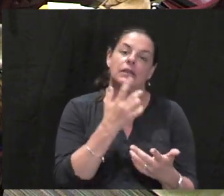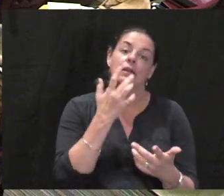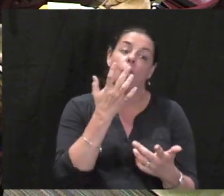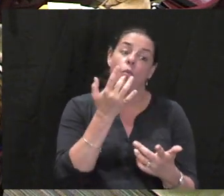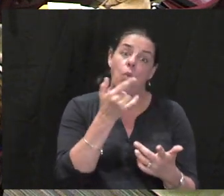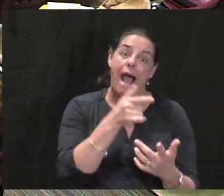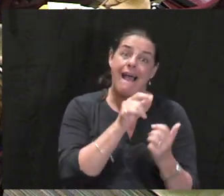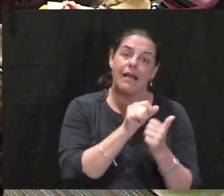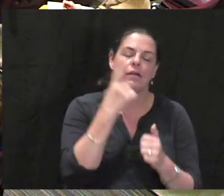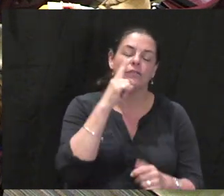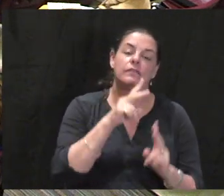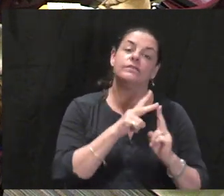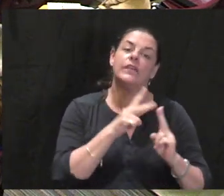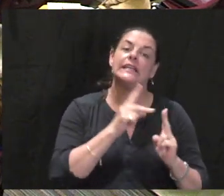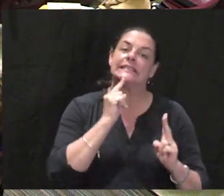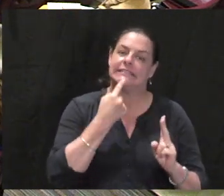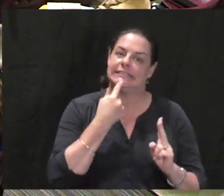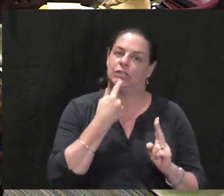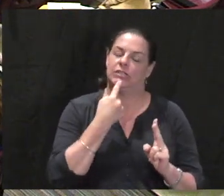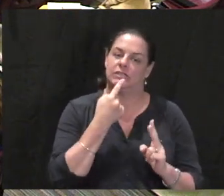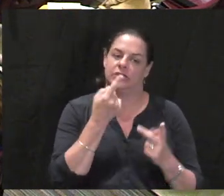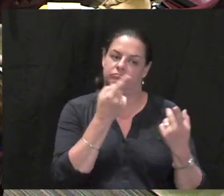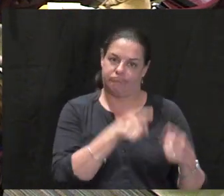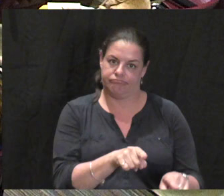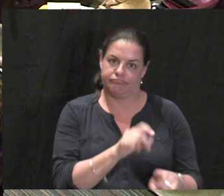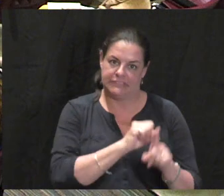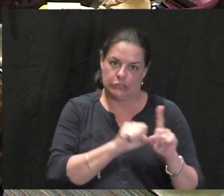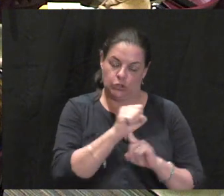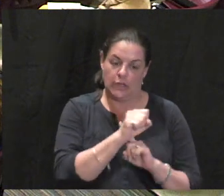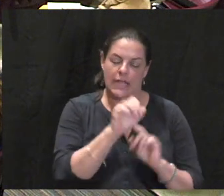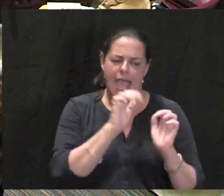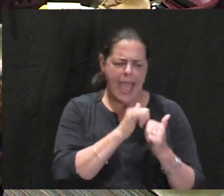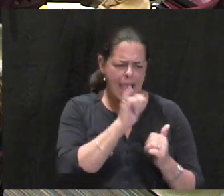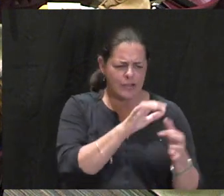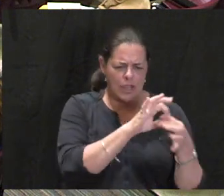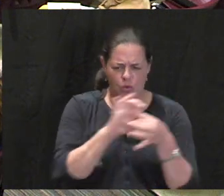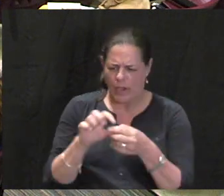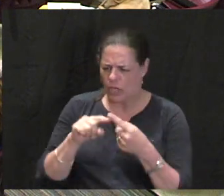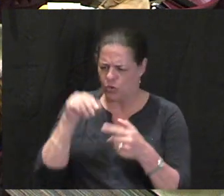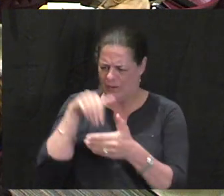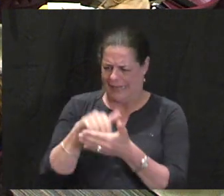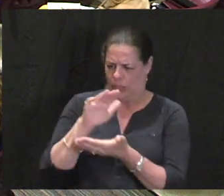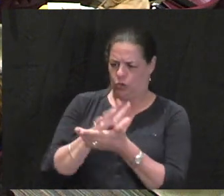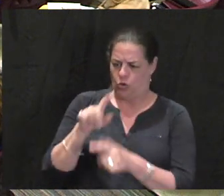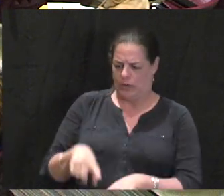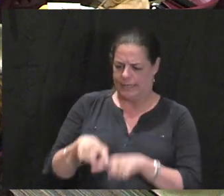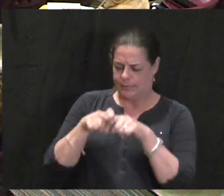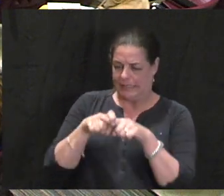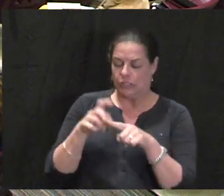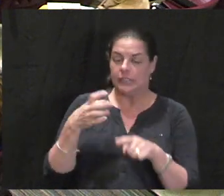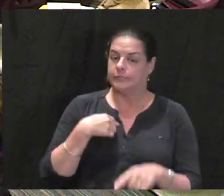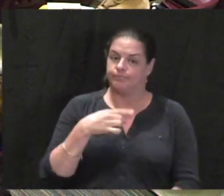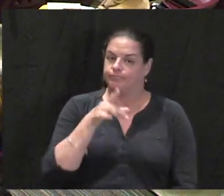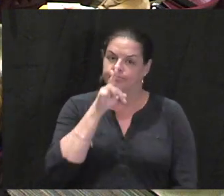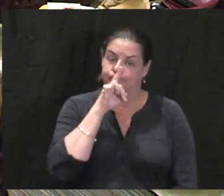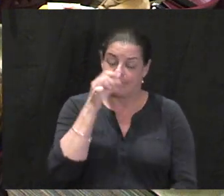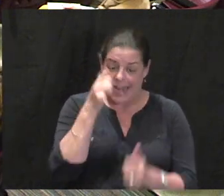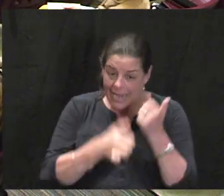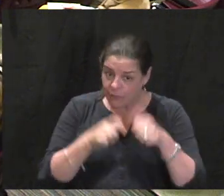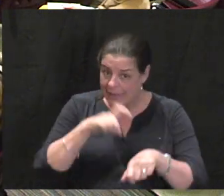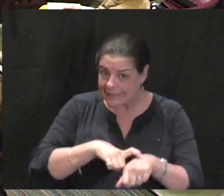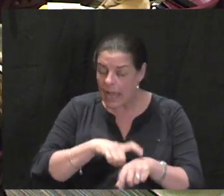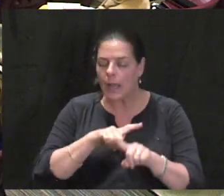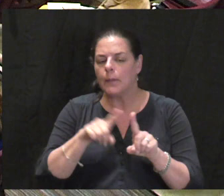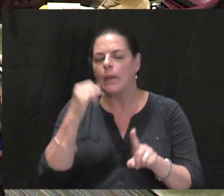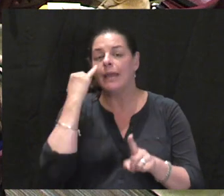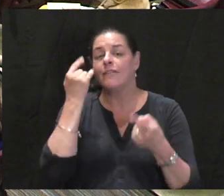offenses. And back to the question about how does that relate to an in-school suspension, I won't say that every time, but if it's something that happens